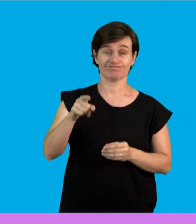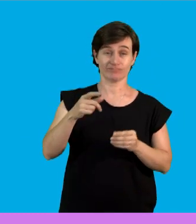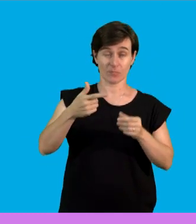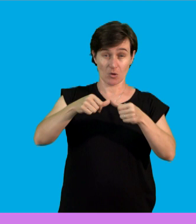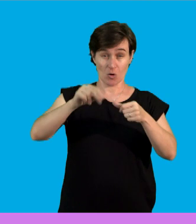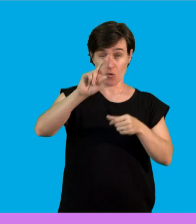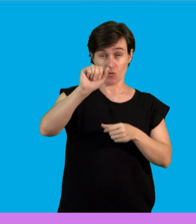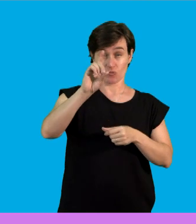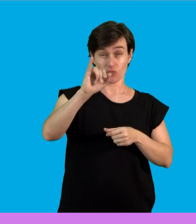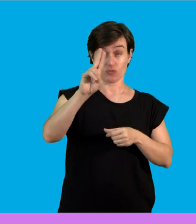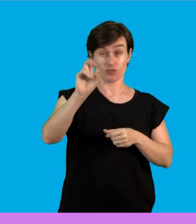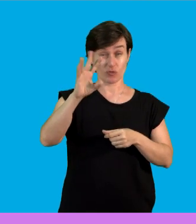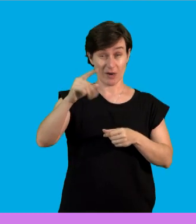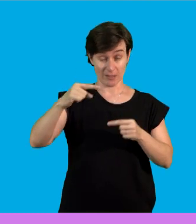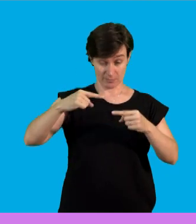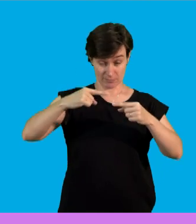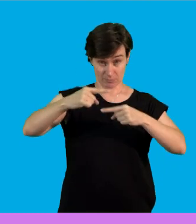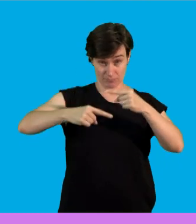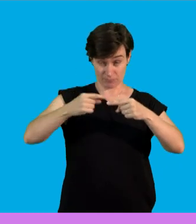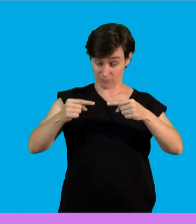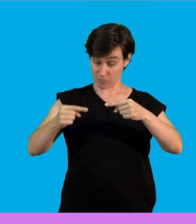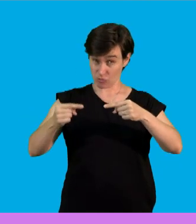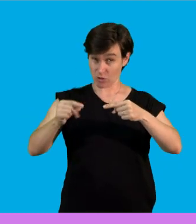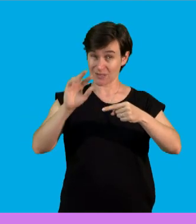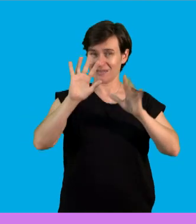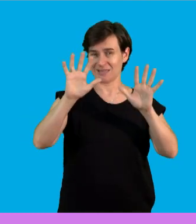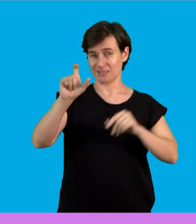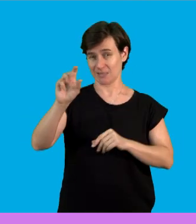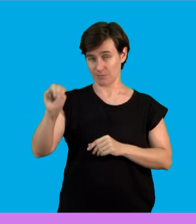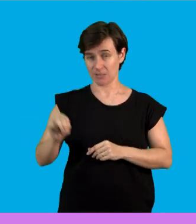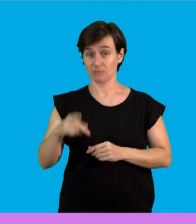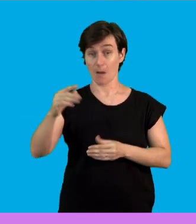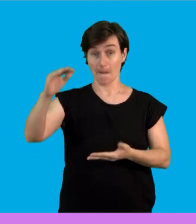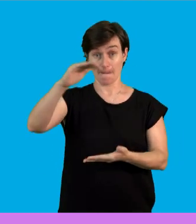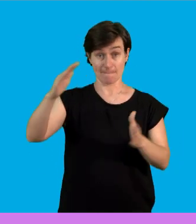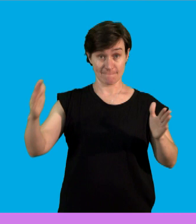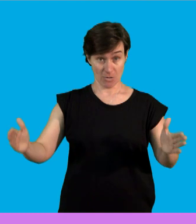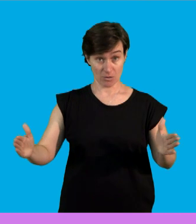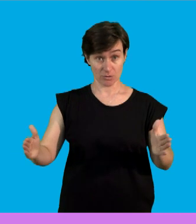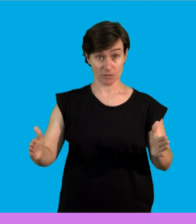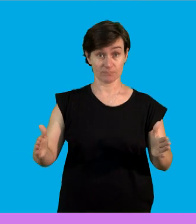cylindrical reel is 10 centimeters, and the box is